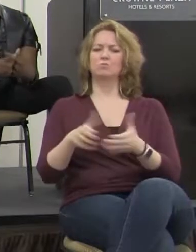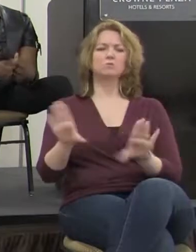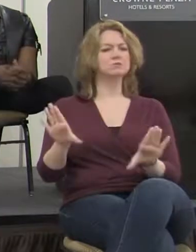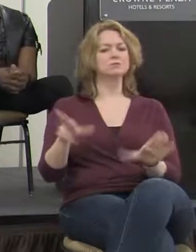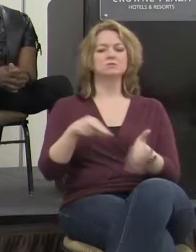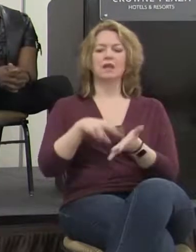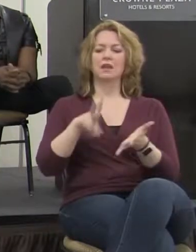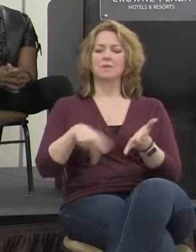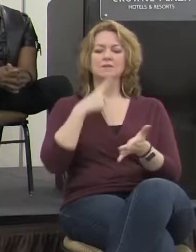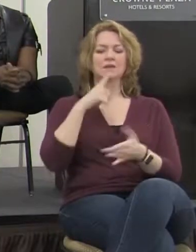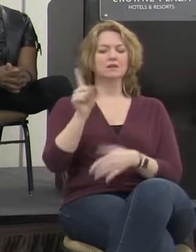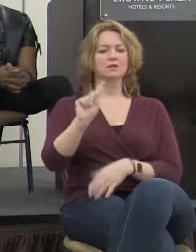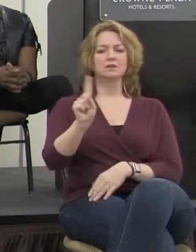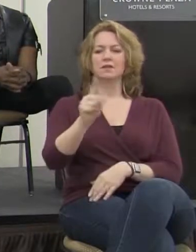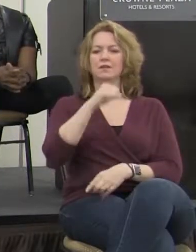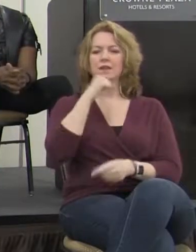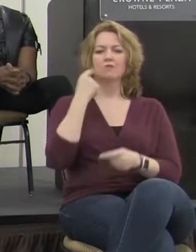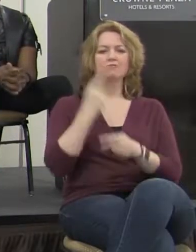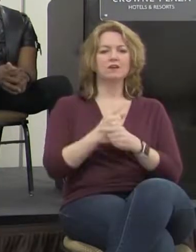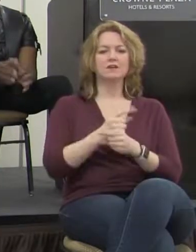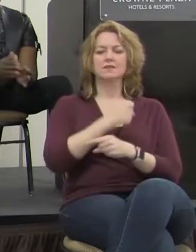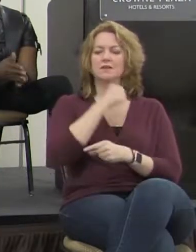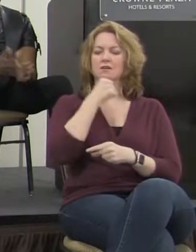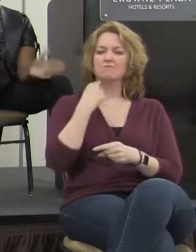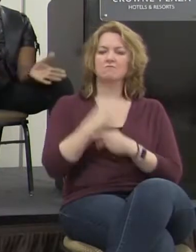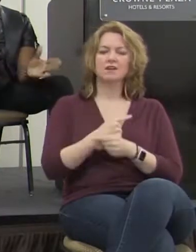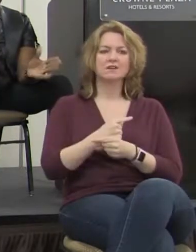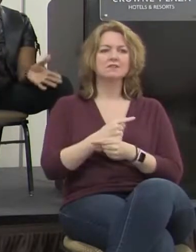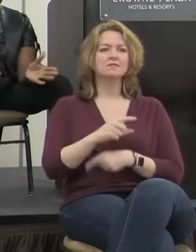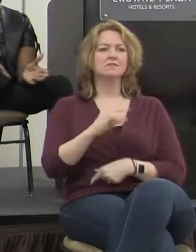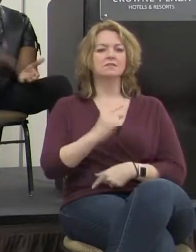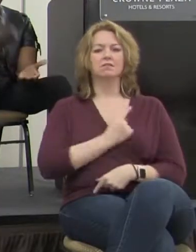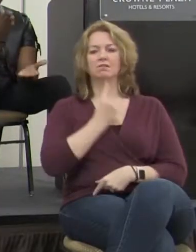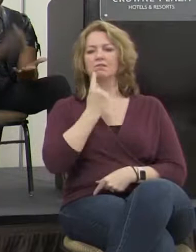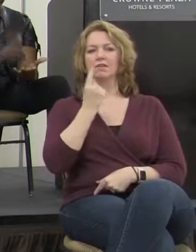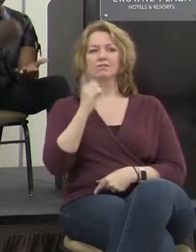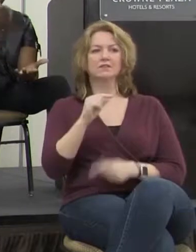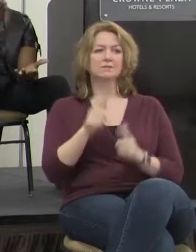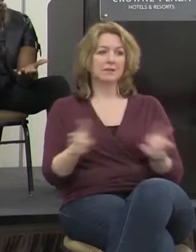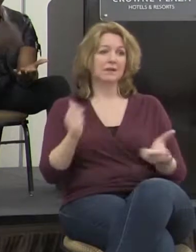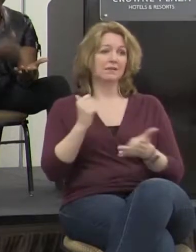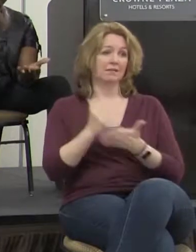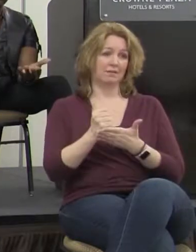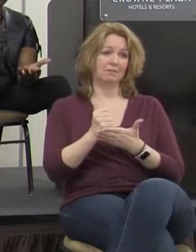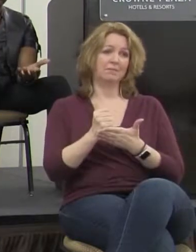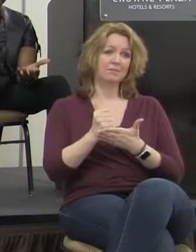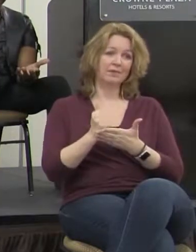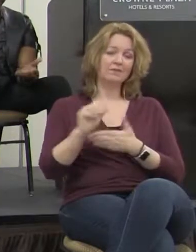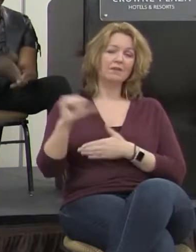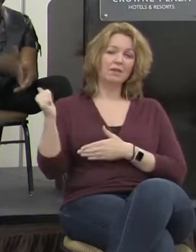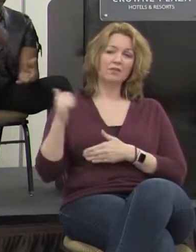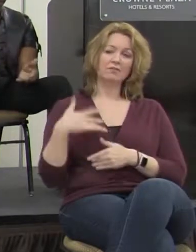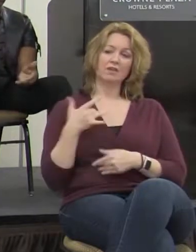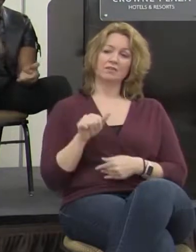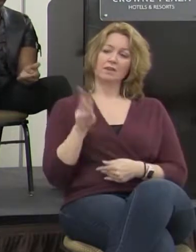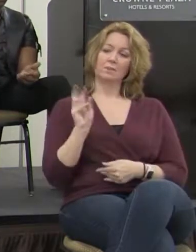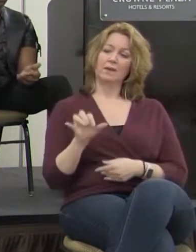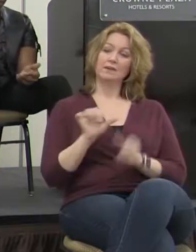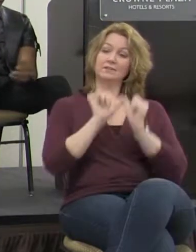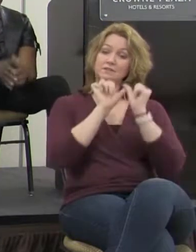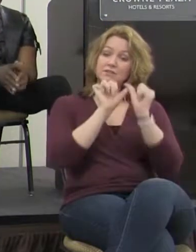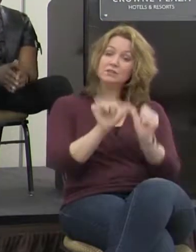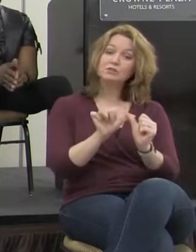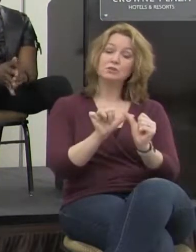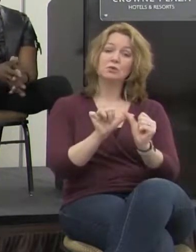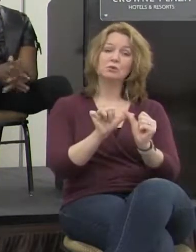up and say that's not correct, that's not right. To me, that will be the biggest help, because if others who do feel that way continue to